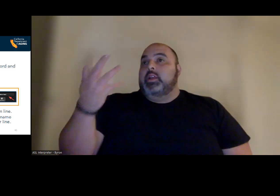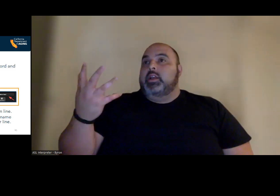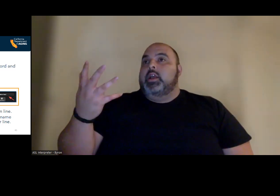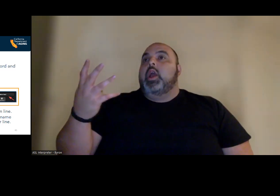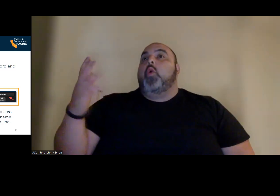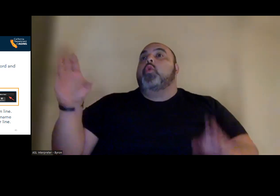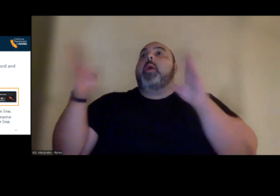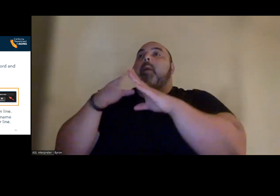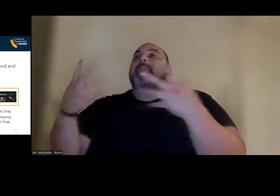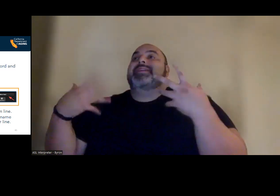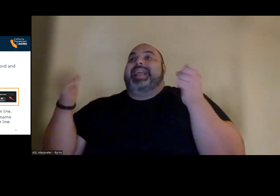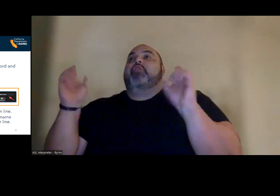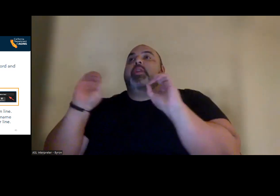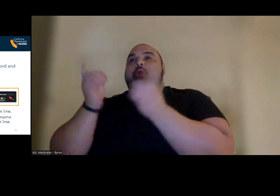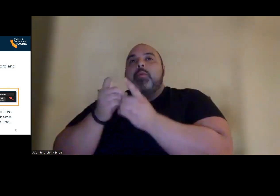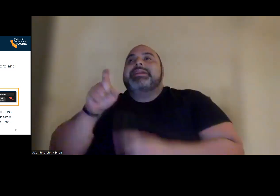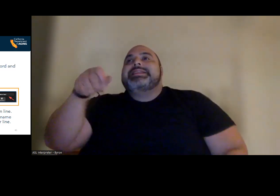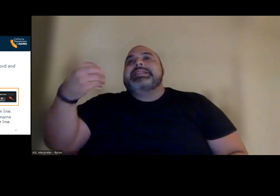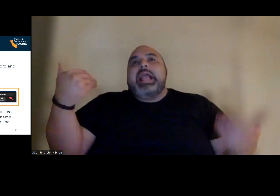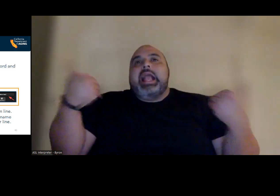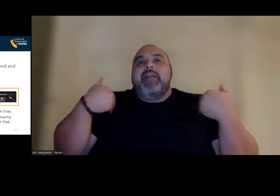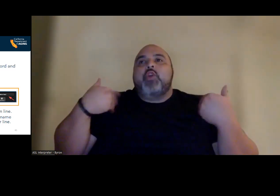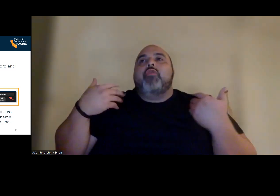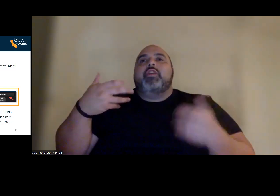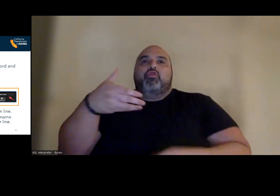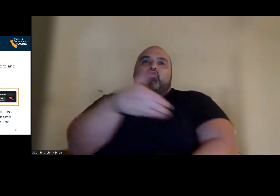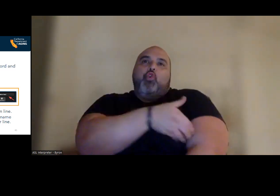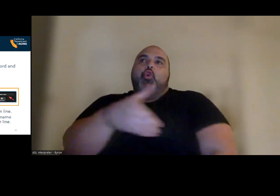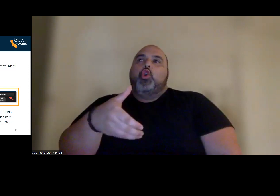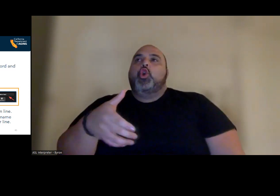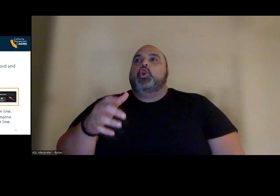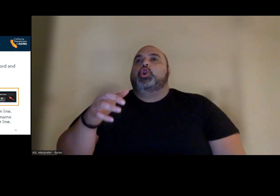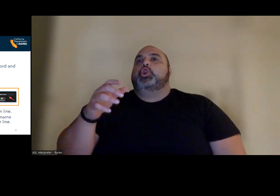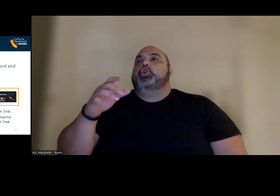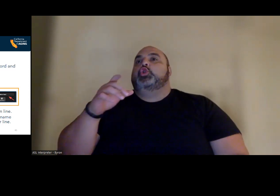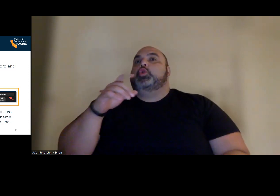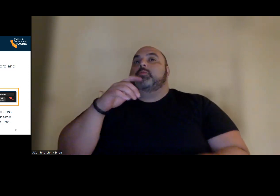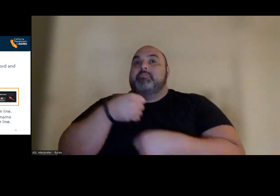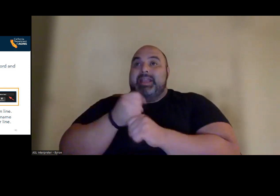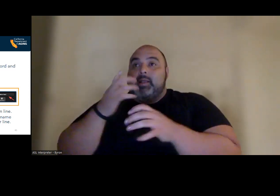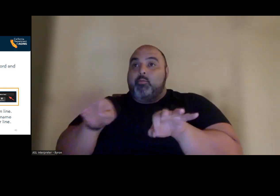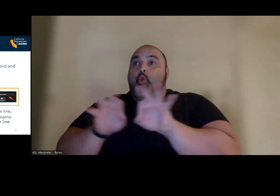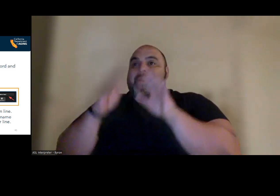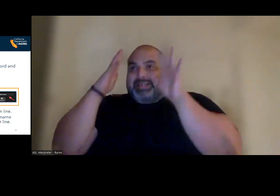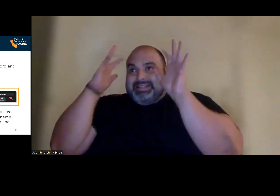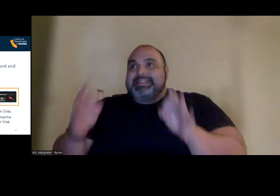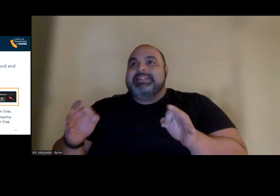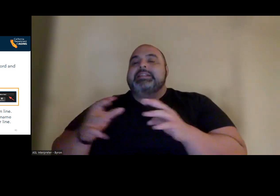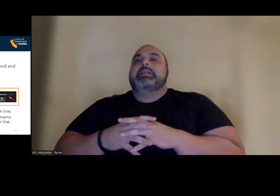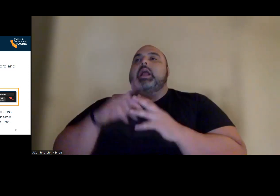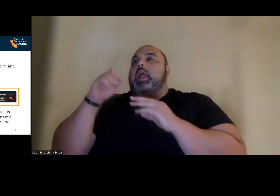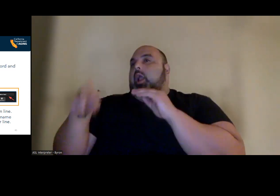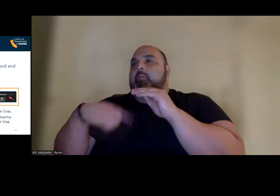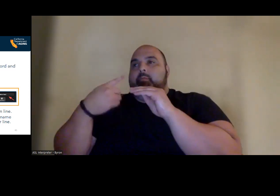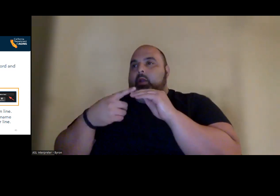um, public health department needs to have the authority to make really important decisions, uh, about